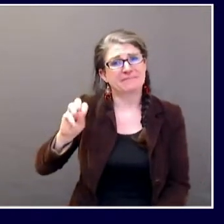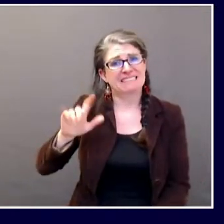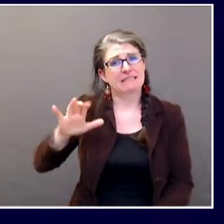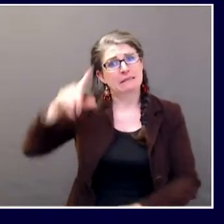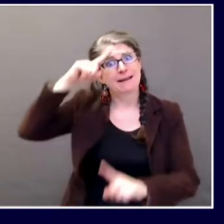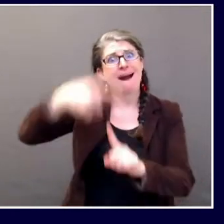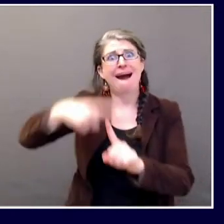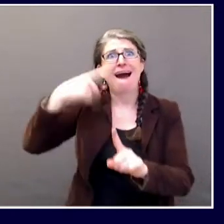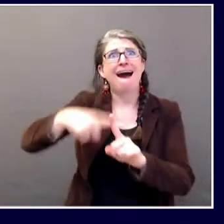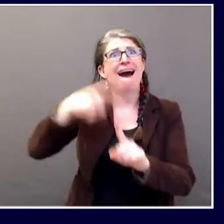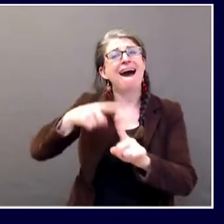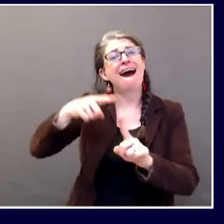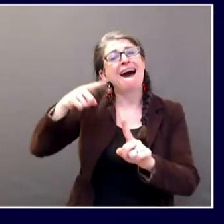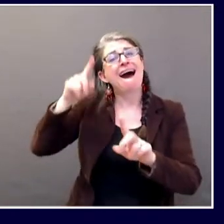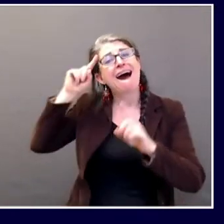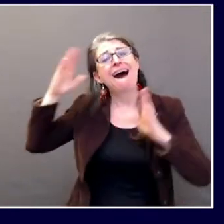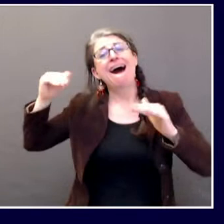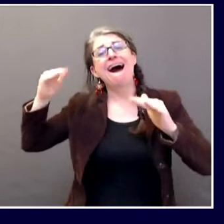And so